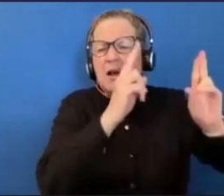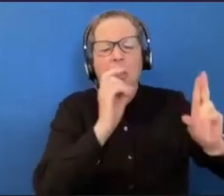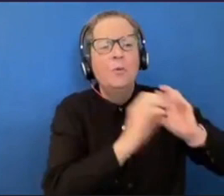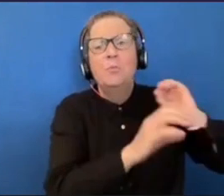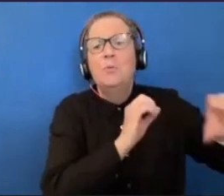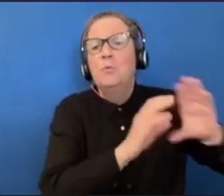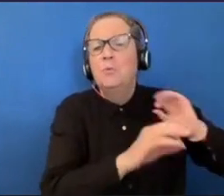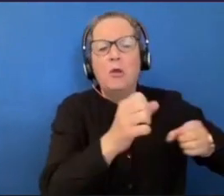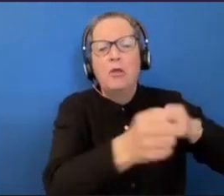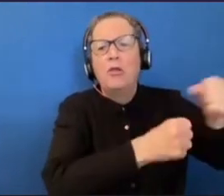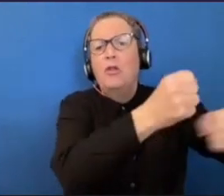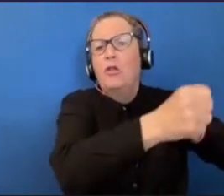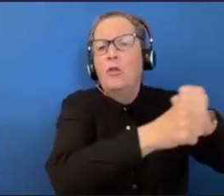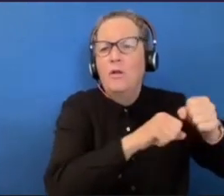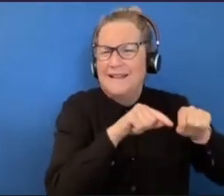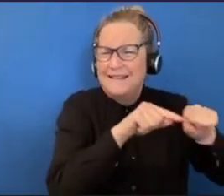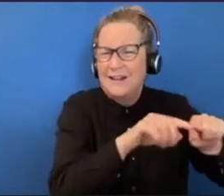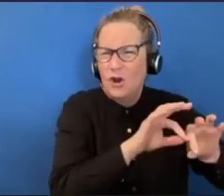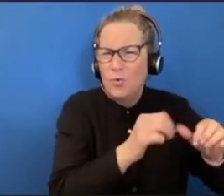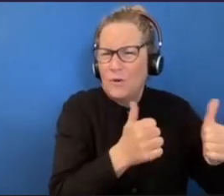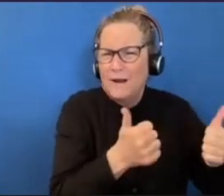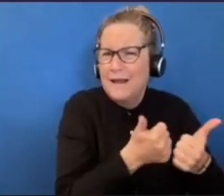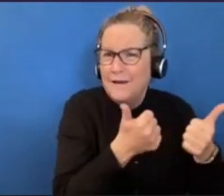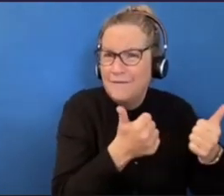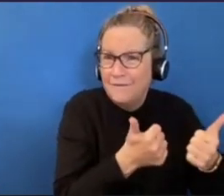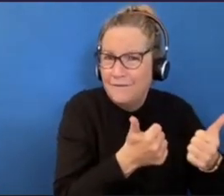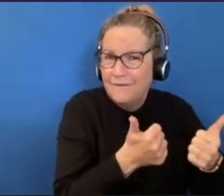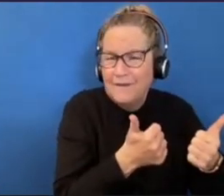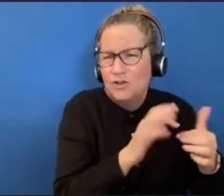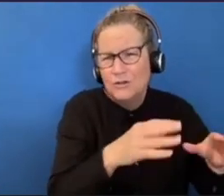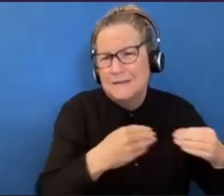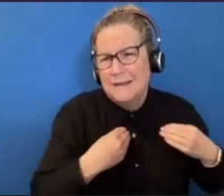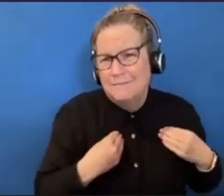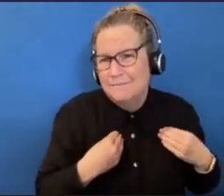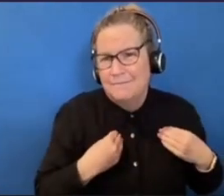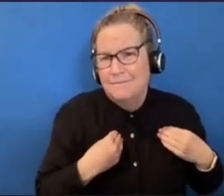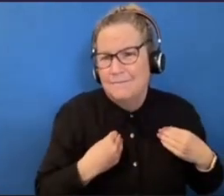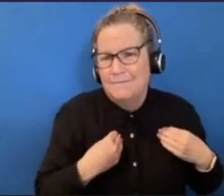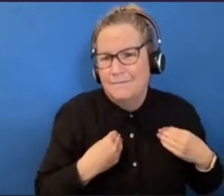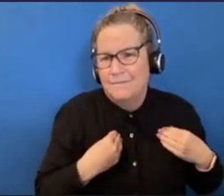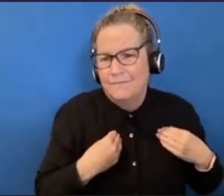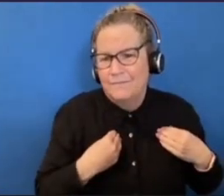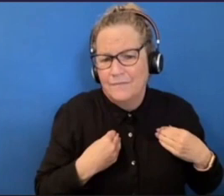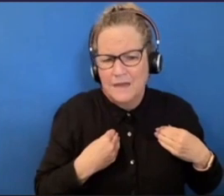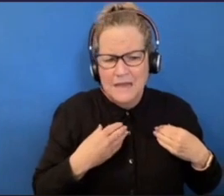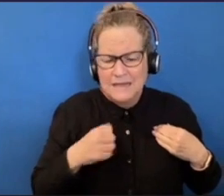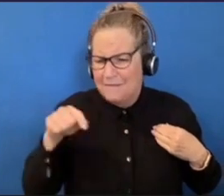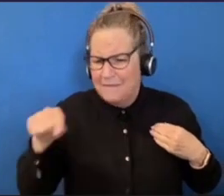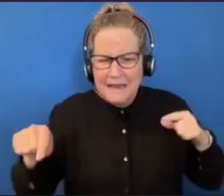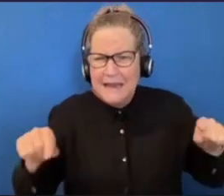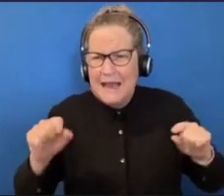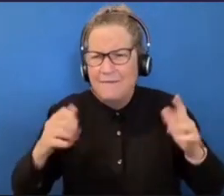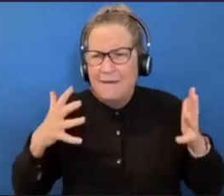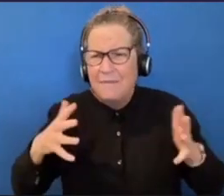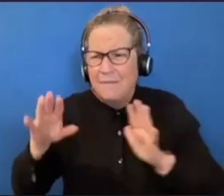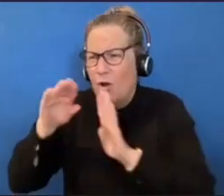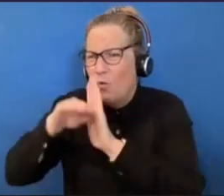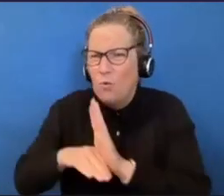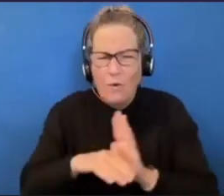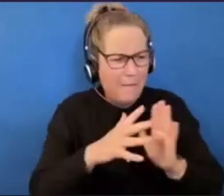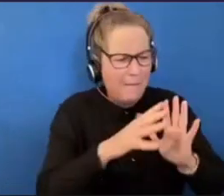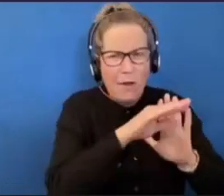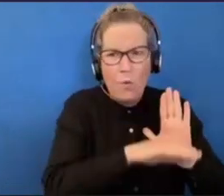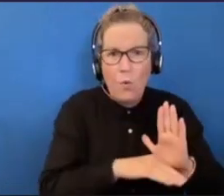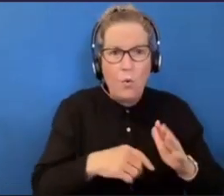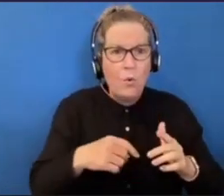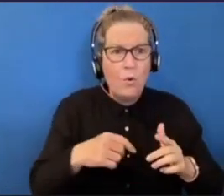of congregation. It's good enough to be in places where there's so many rules, weird rules where you have no control,